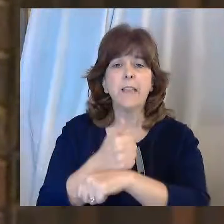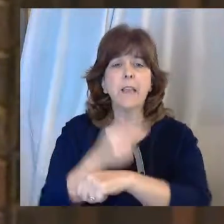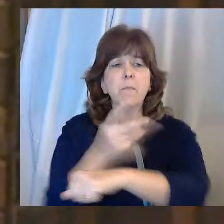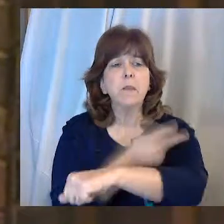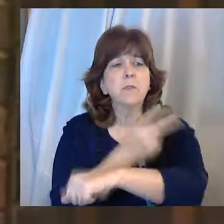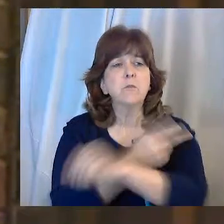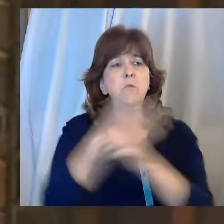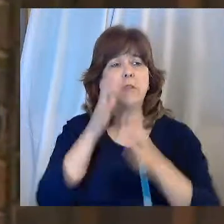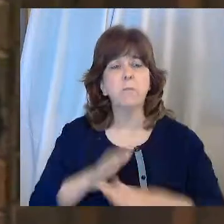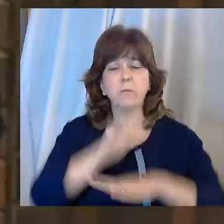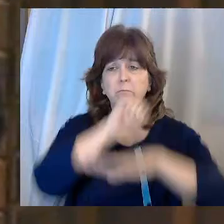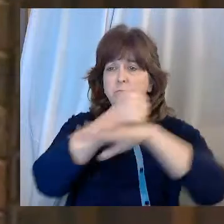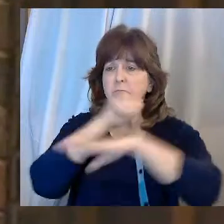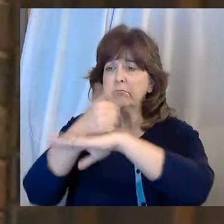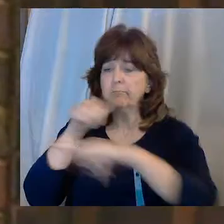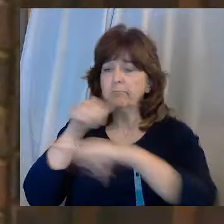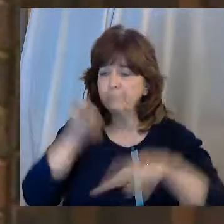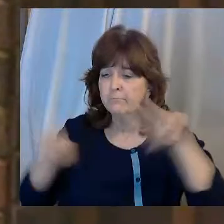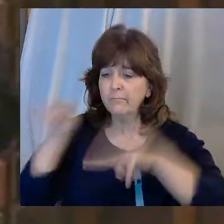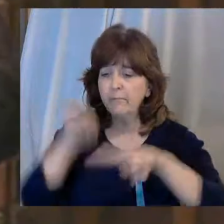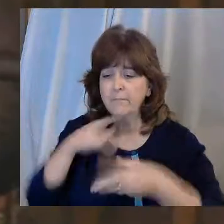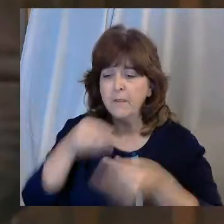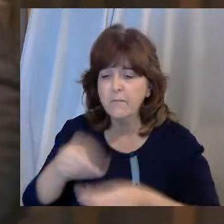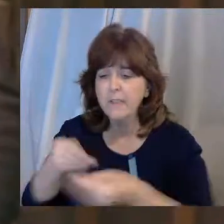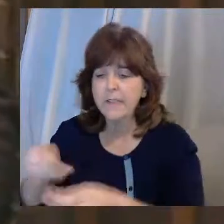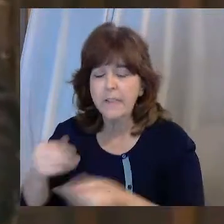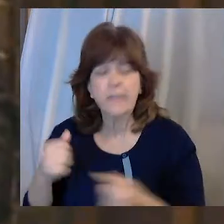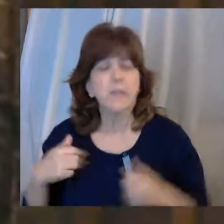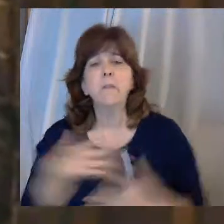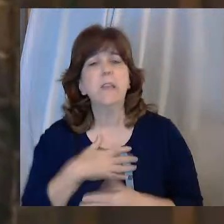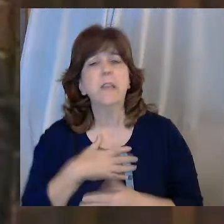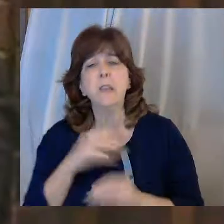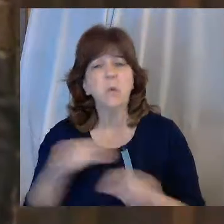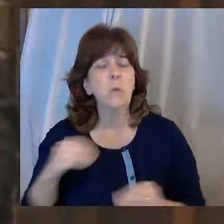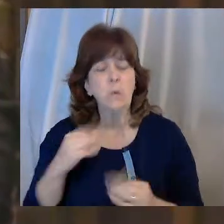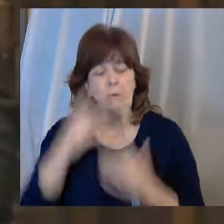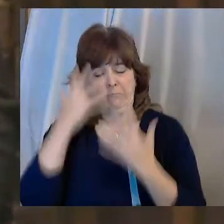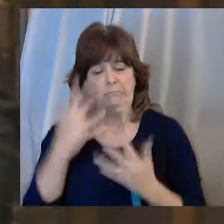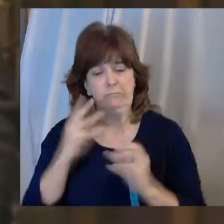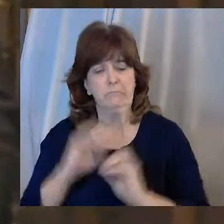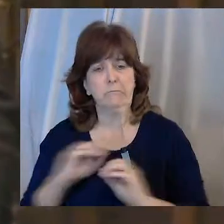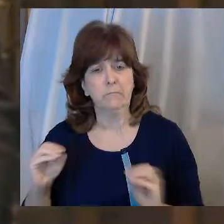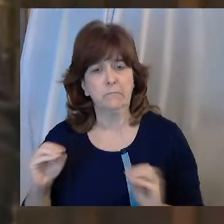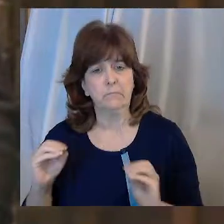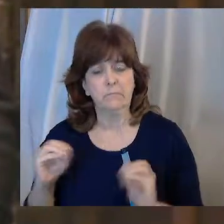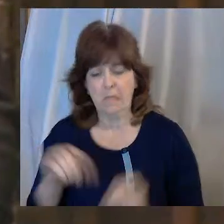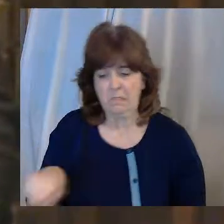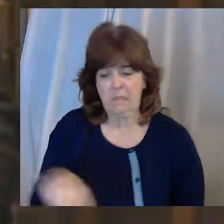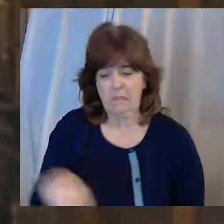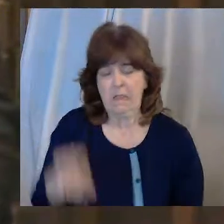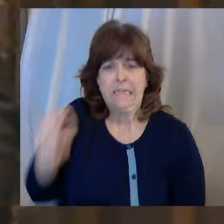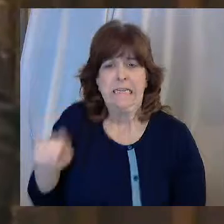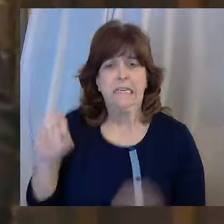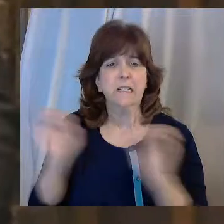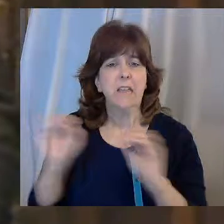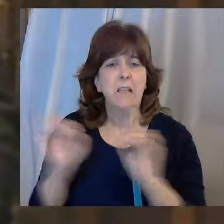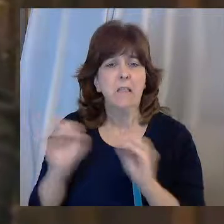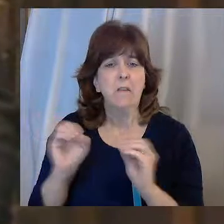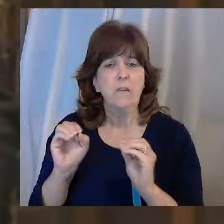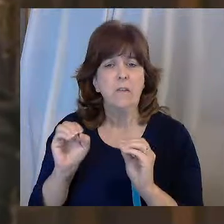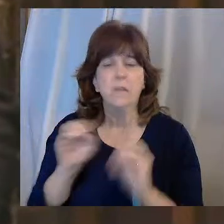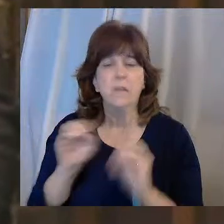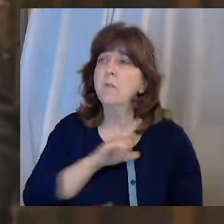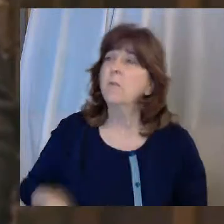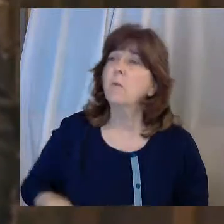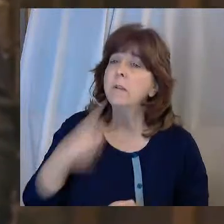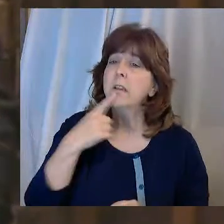fear no more, nor be dismayed, nor shall they be lacking, says the Lord. Behold, the days are coming, says the Lord, that I will raise